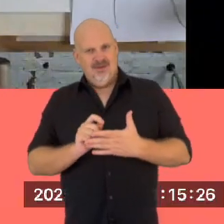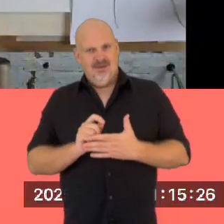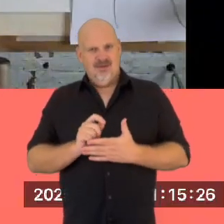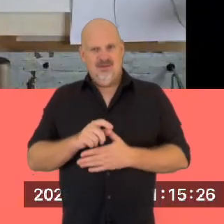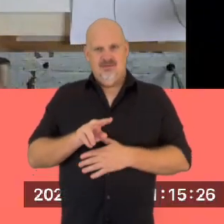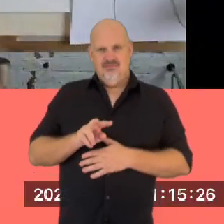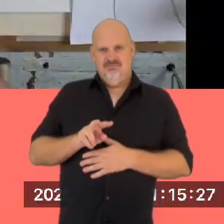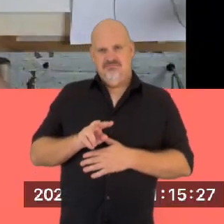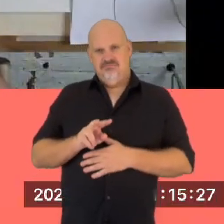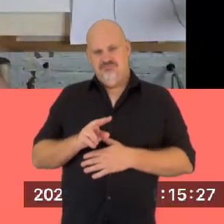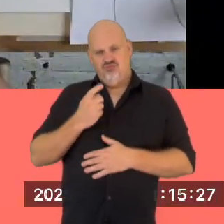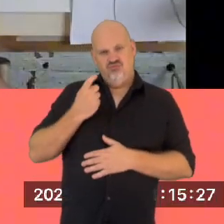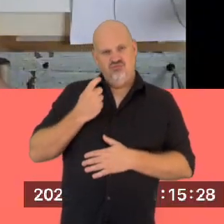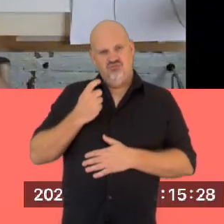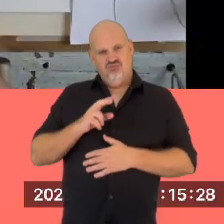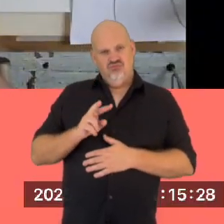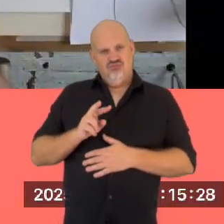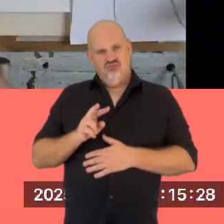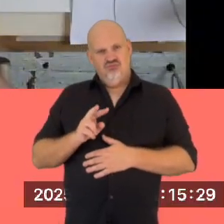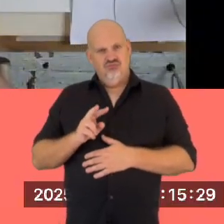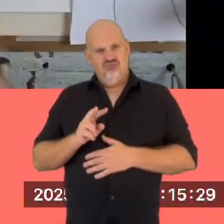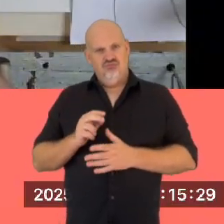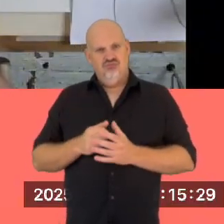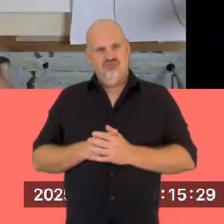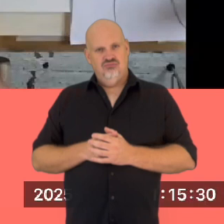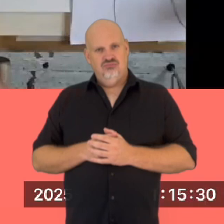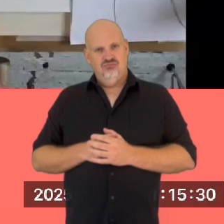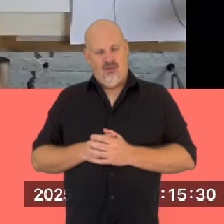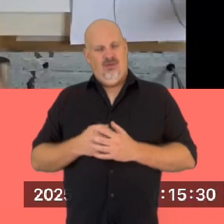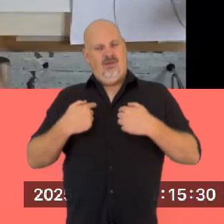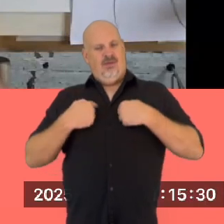on, and see, and a bit of